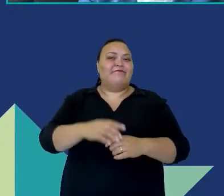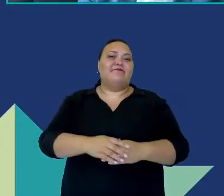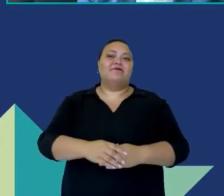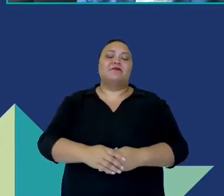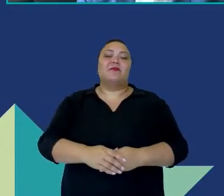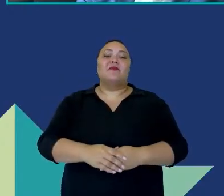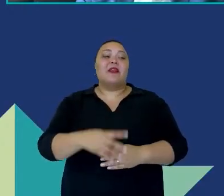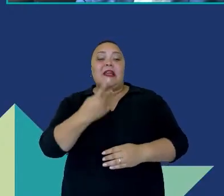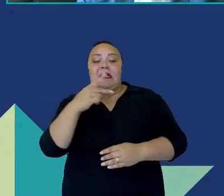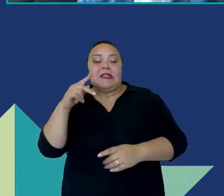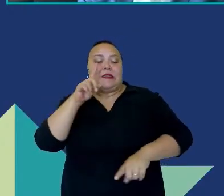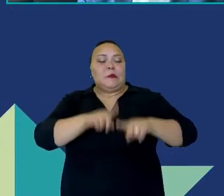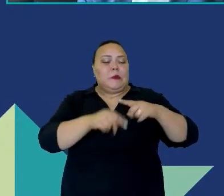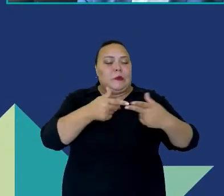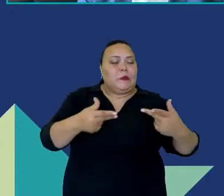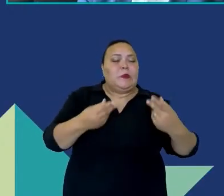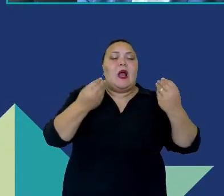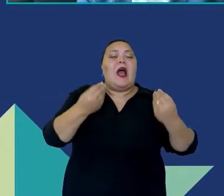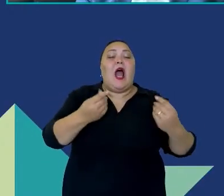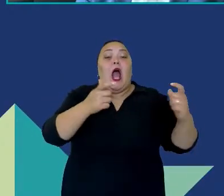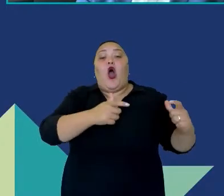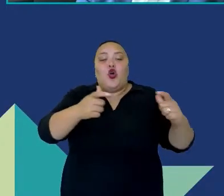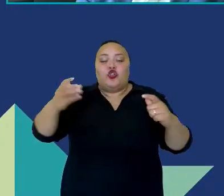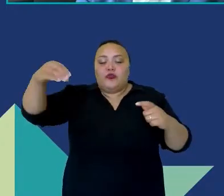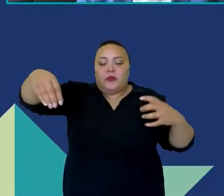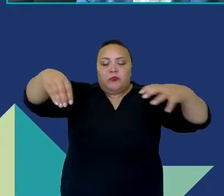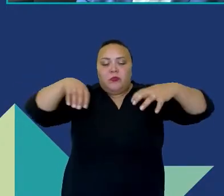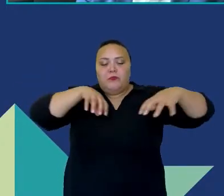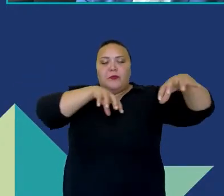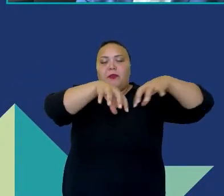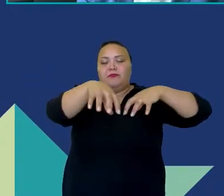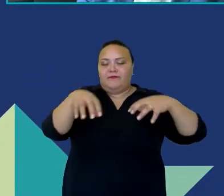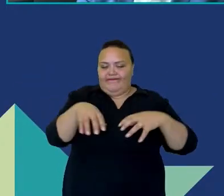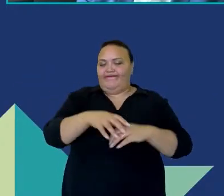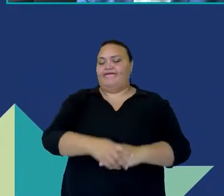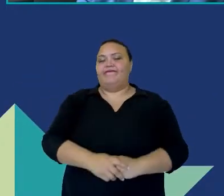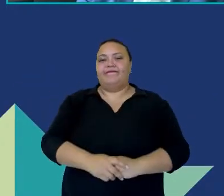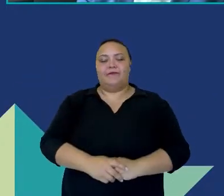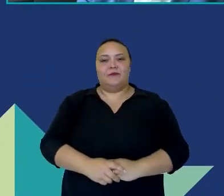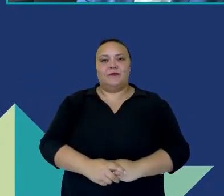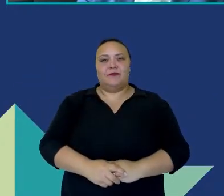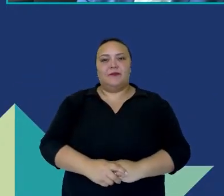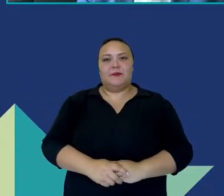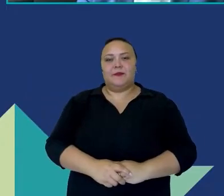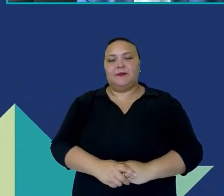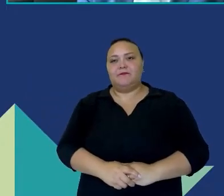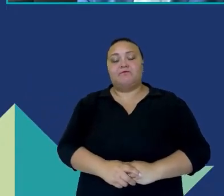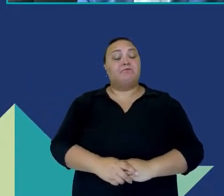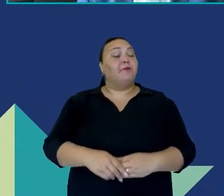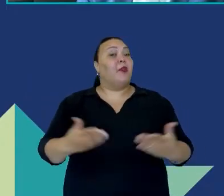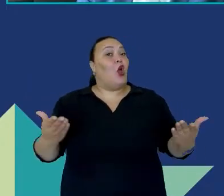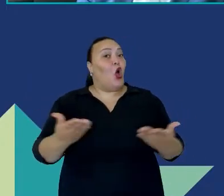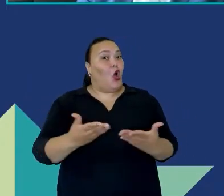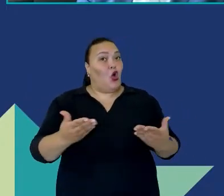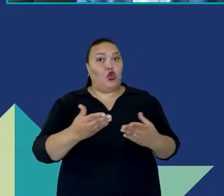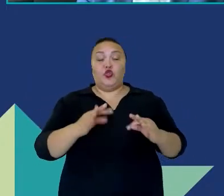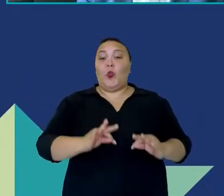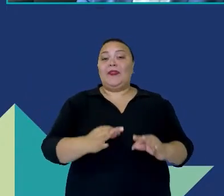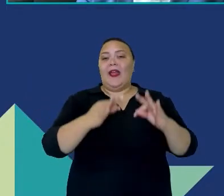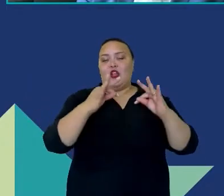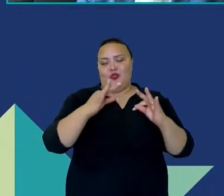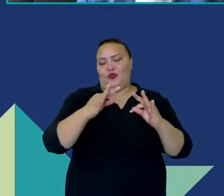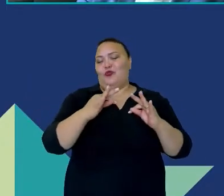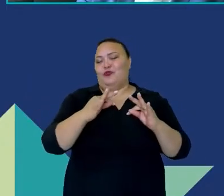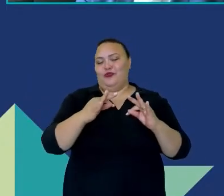fine materials and so on and so forth. Today with satellite technology, you can go back in time and get some